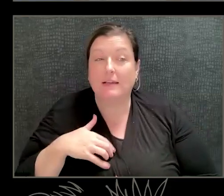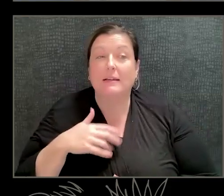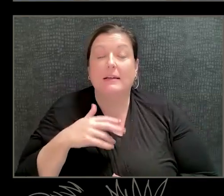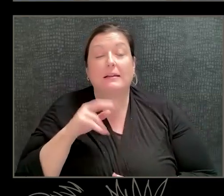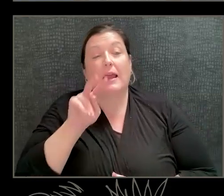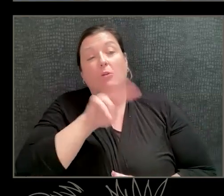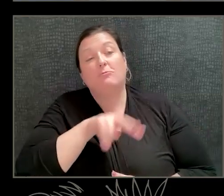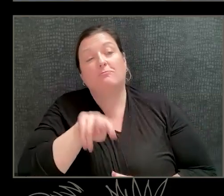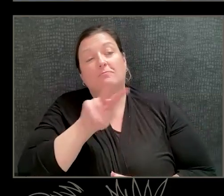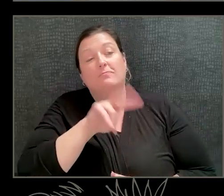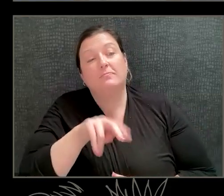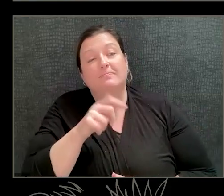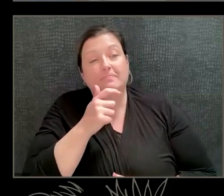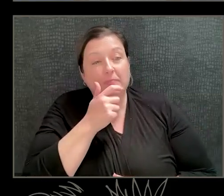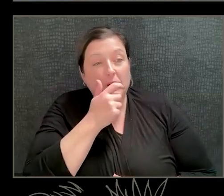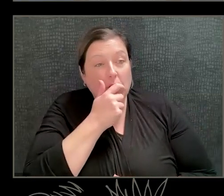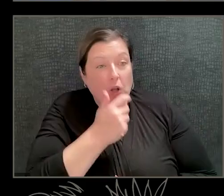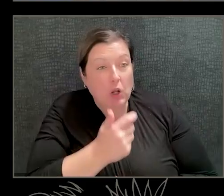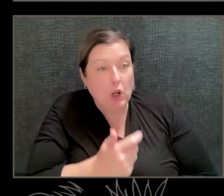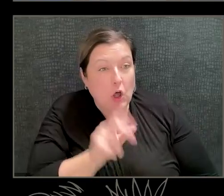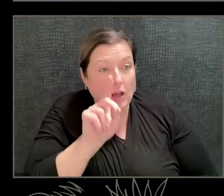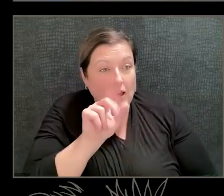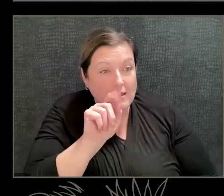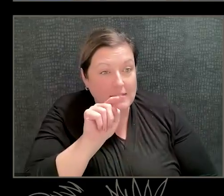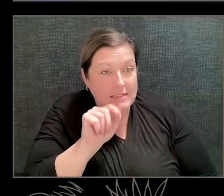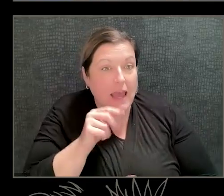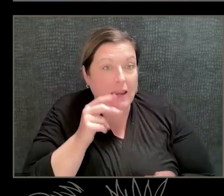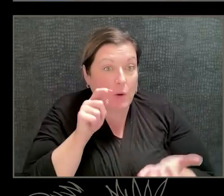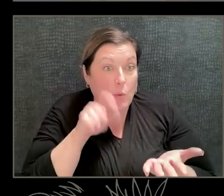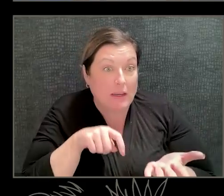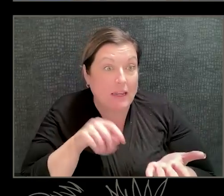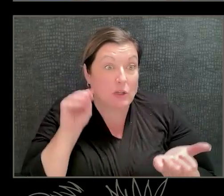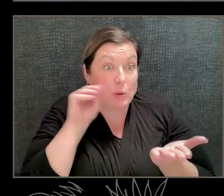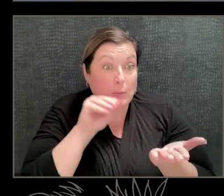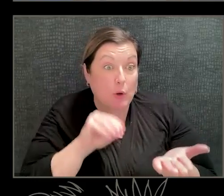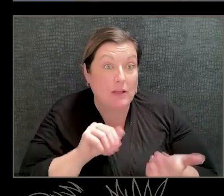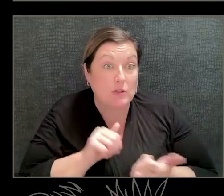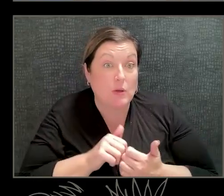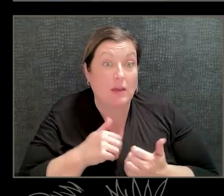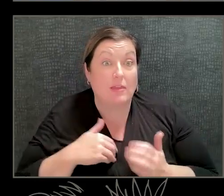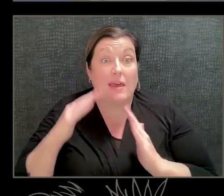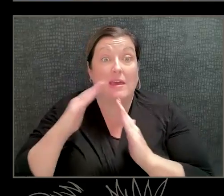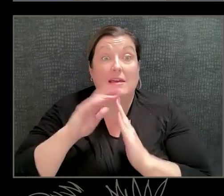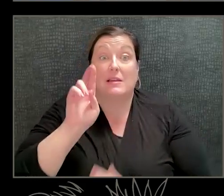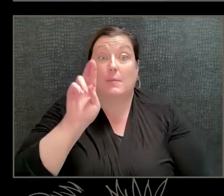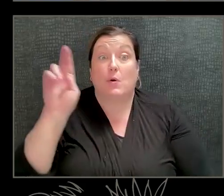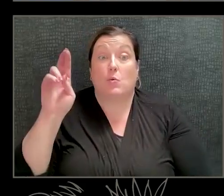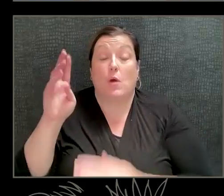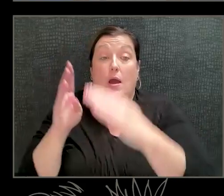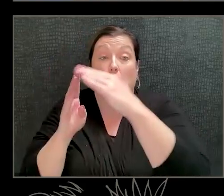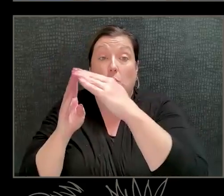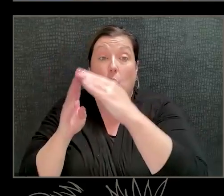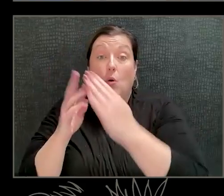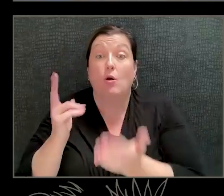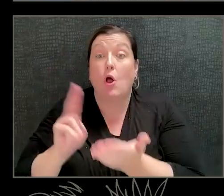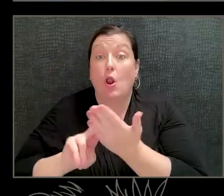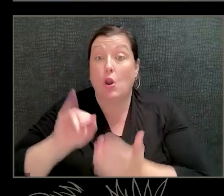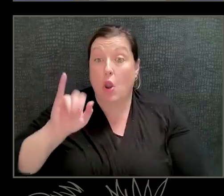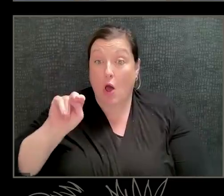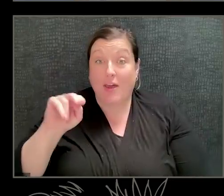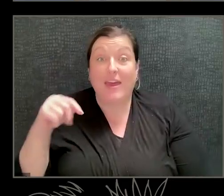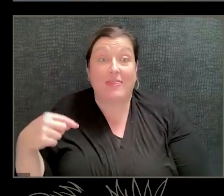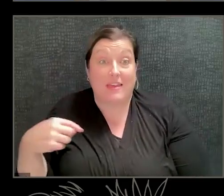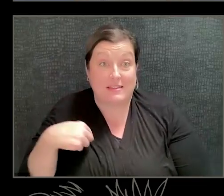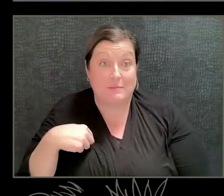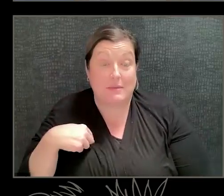just a minute, and let's just look at all the pieces of data that we need to put that together. In the very top right-hand corner, that's the currently logged-in user. That's me.